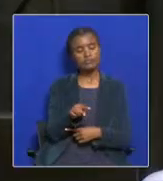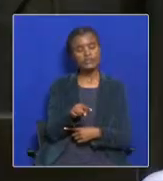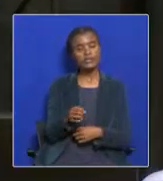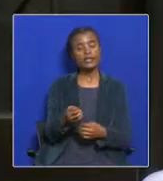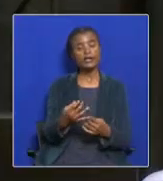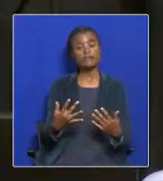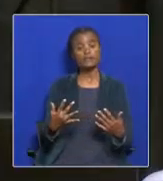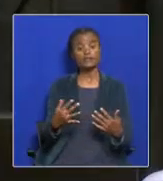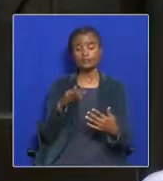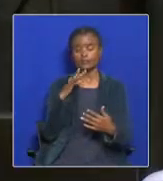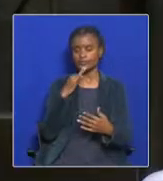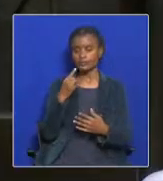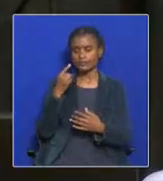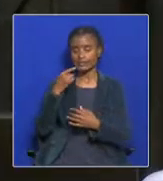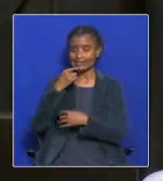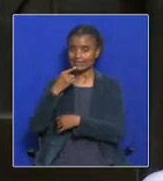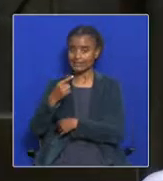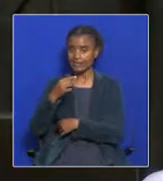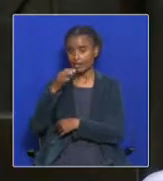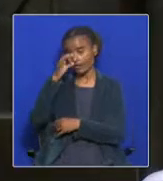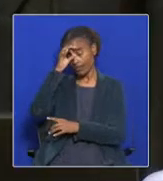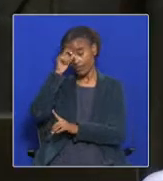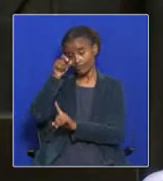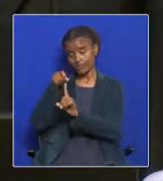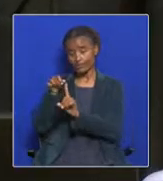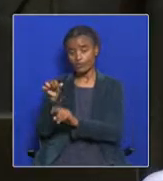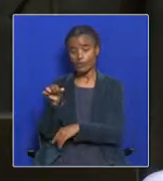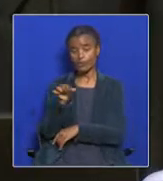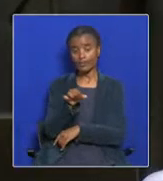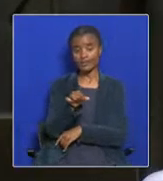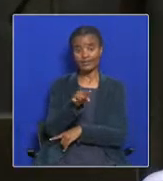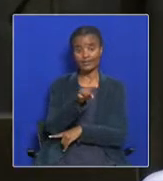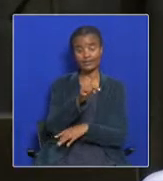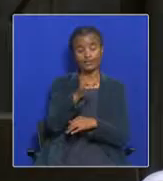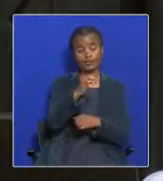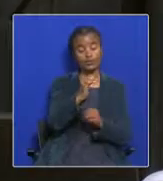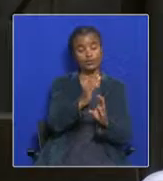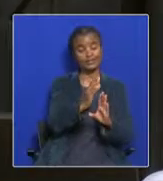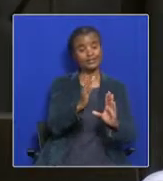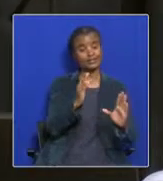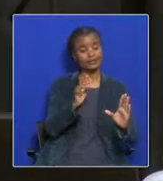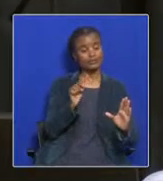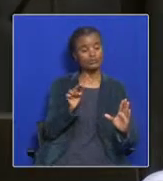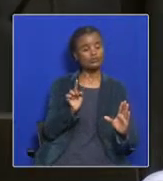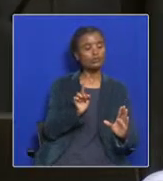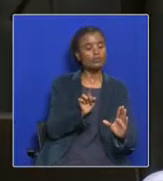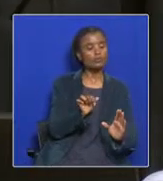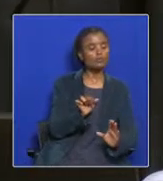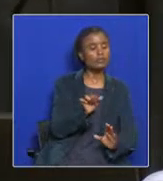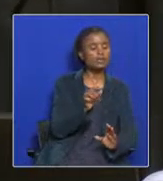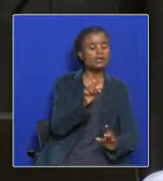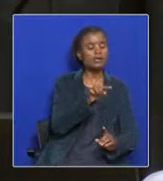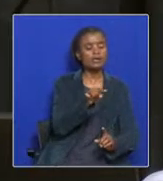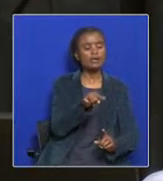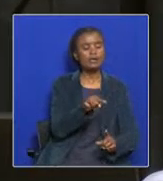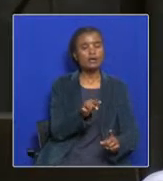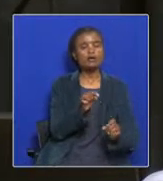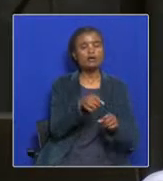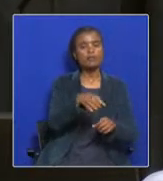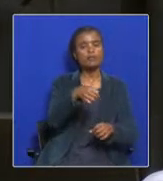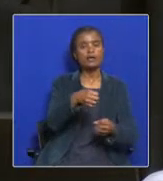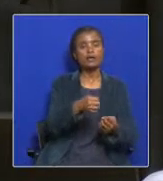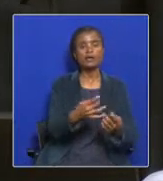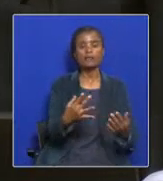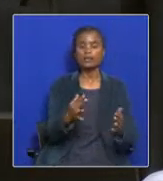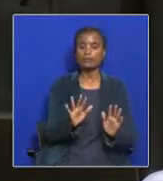back to a container only to go and count how many bags there are. And on the paper